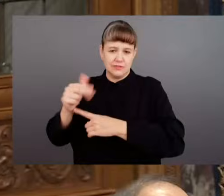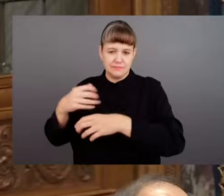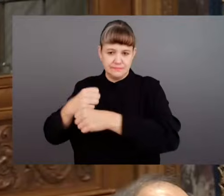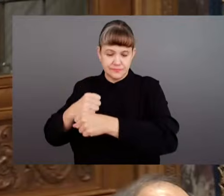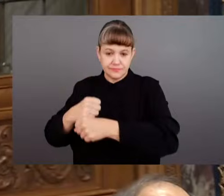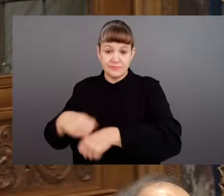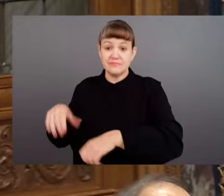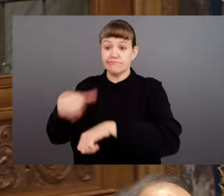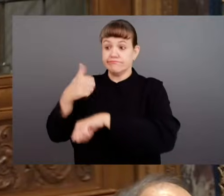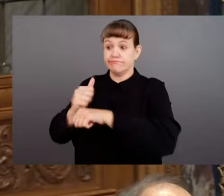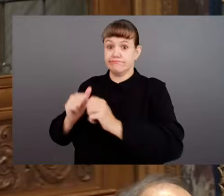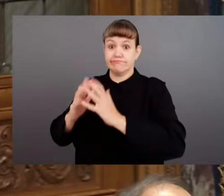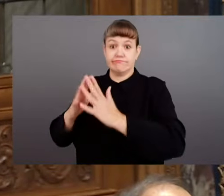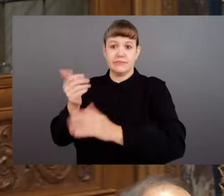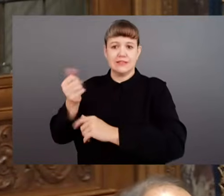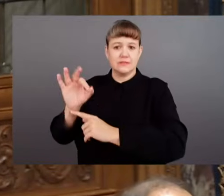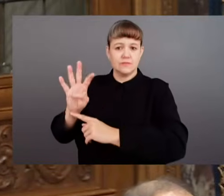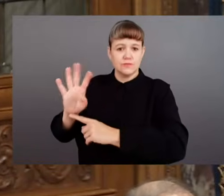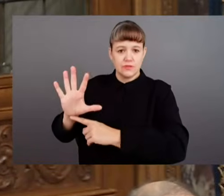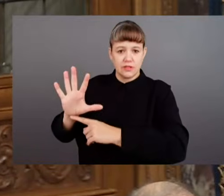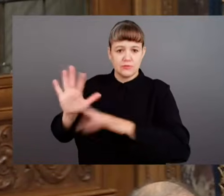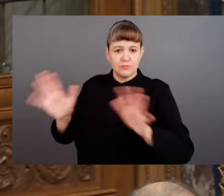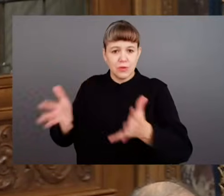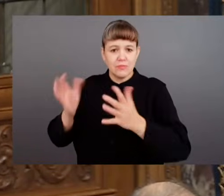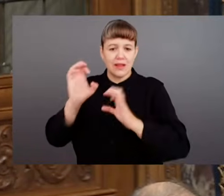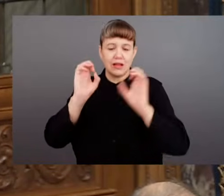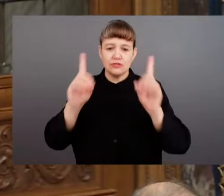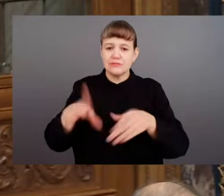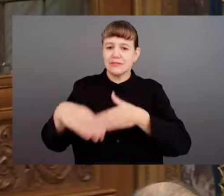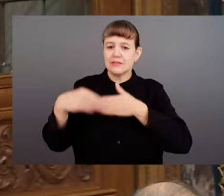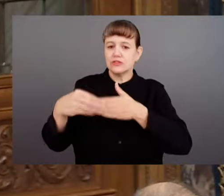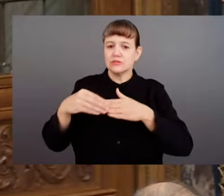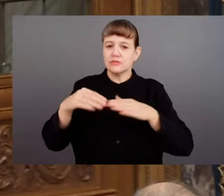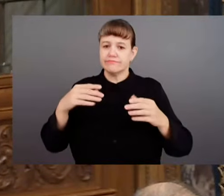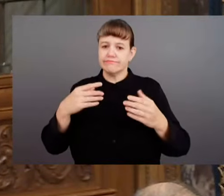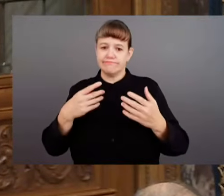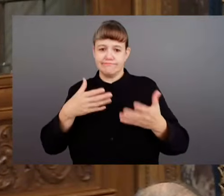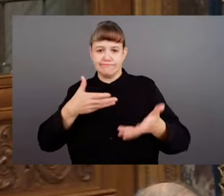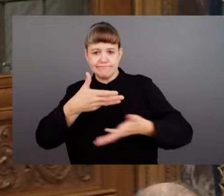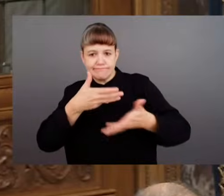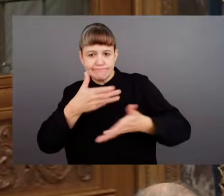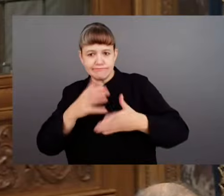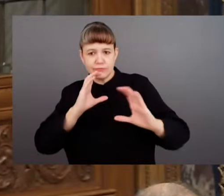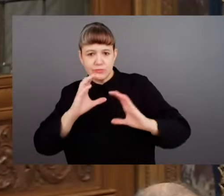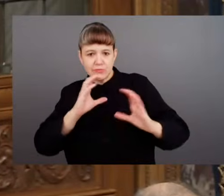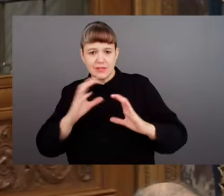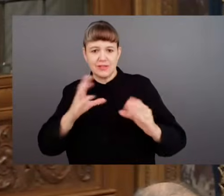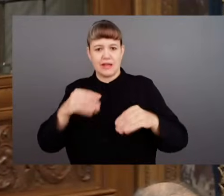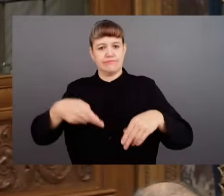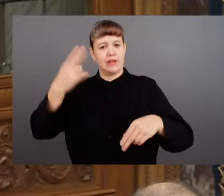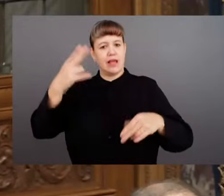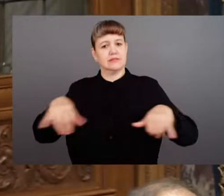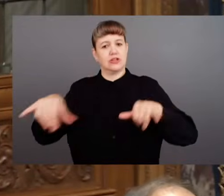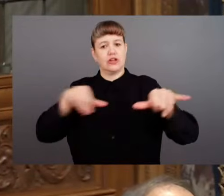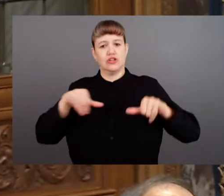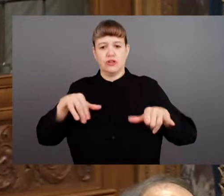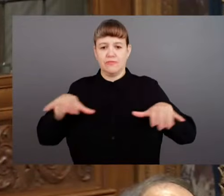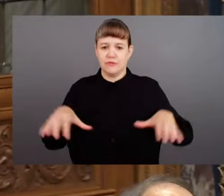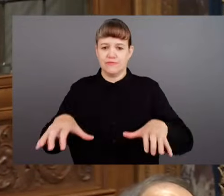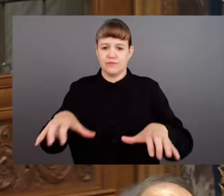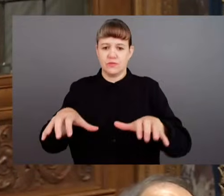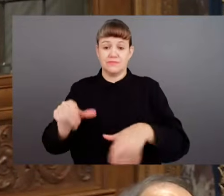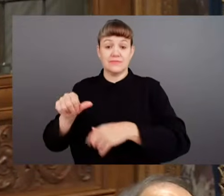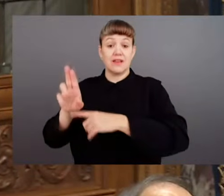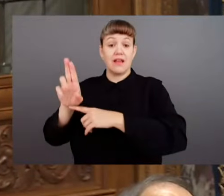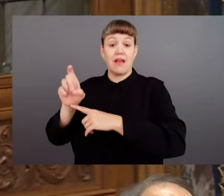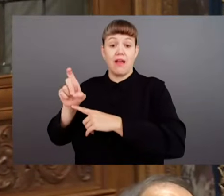standards of performance as key factors in member auxiliaries' success. Currently, BCAHA's 62 member auxiliaries in